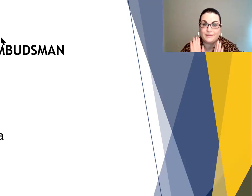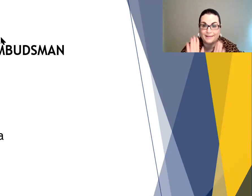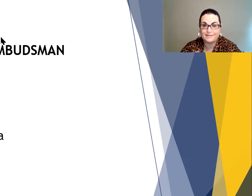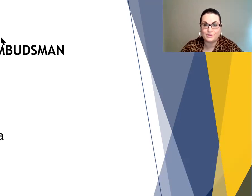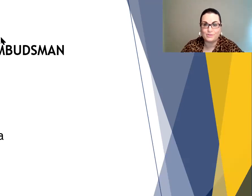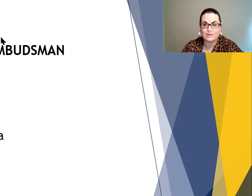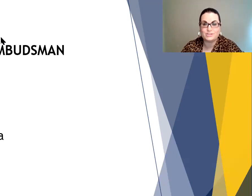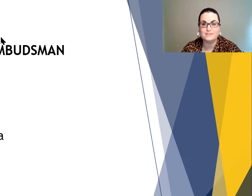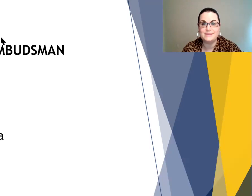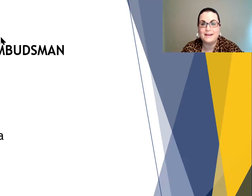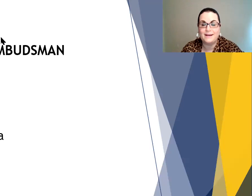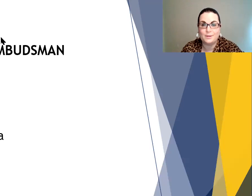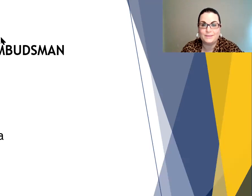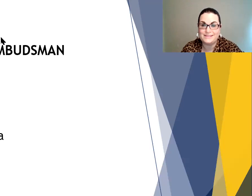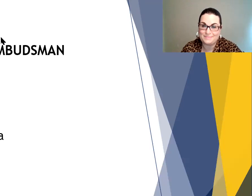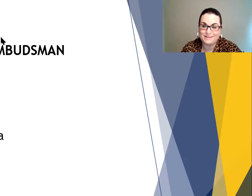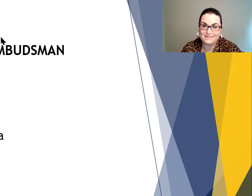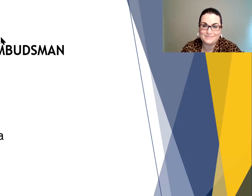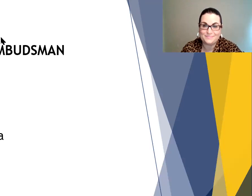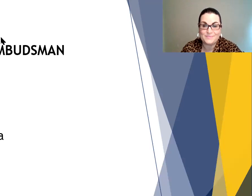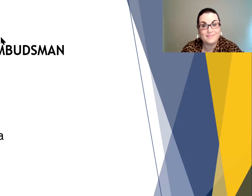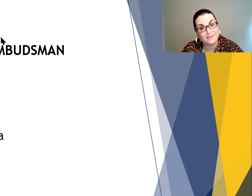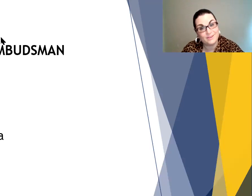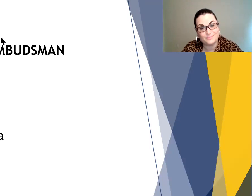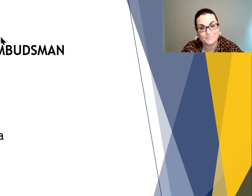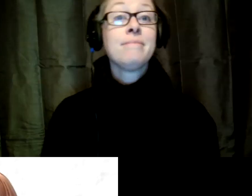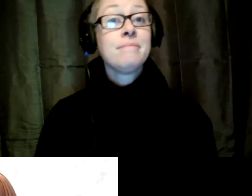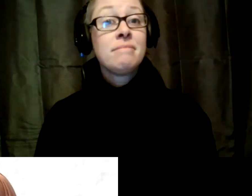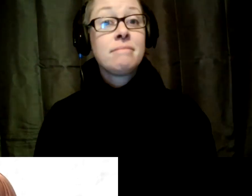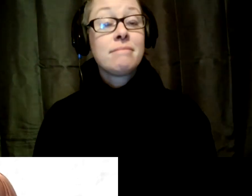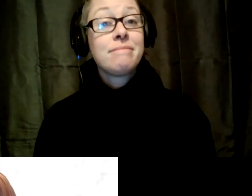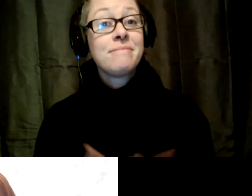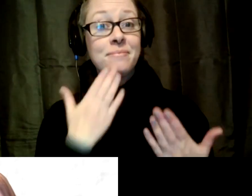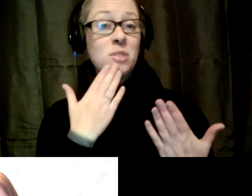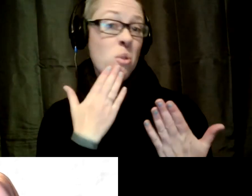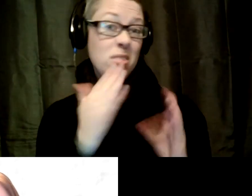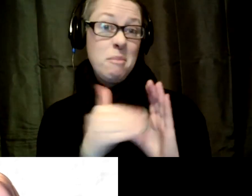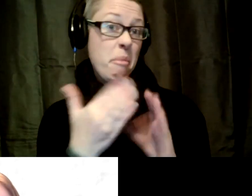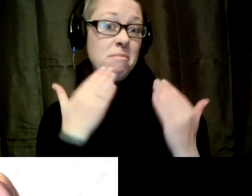you. So if I can't get to all the questions, please email us. And thank you.